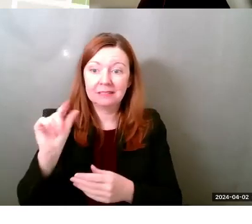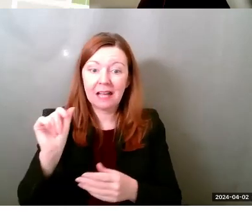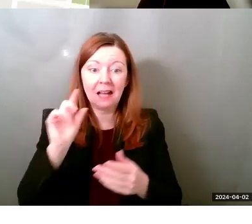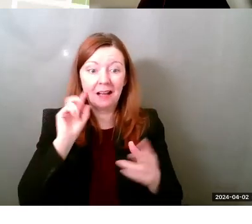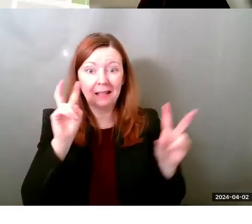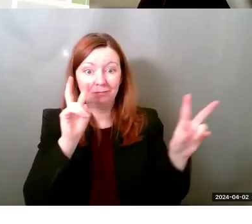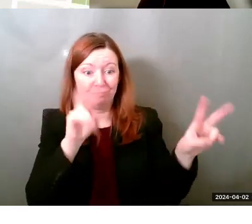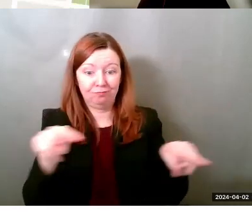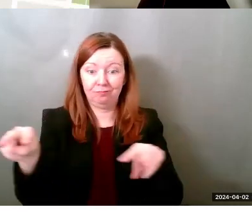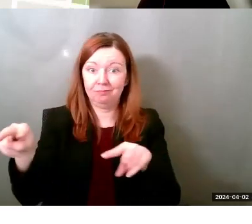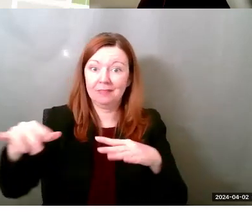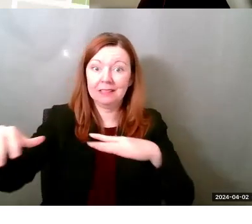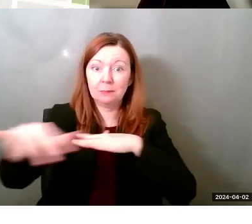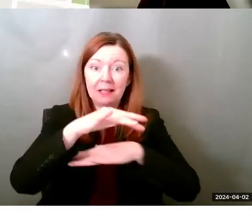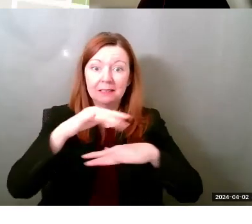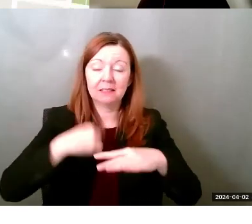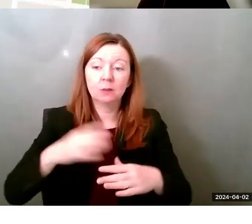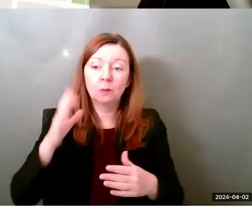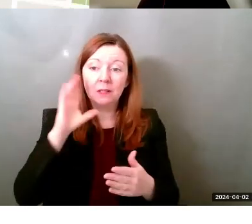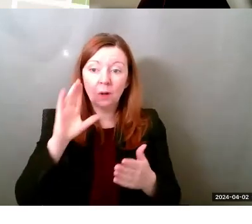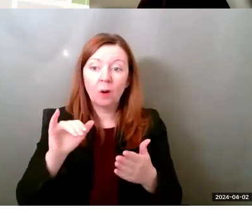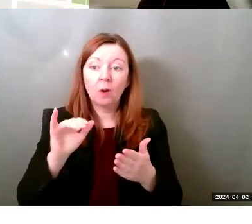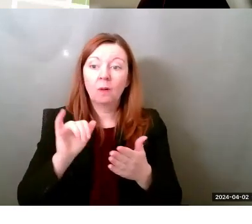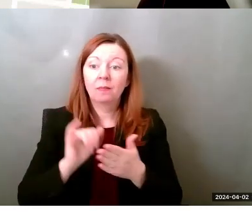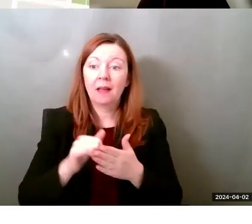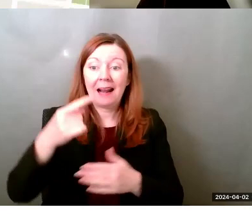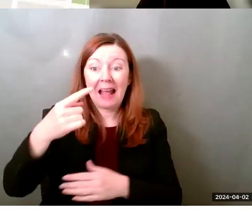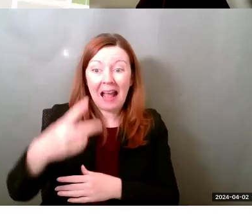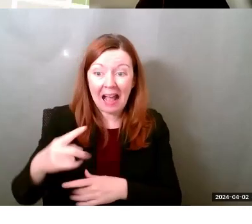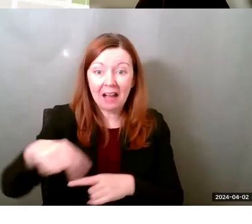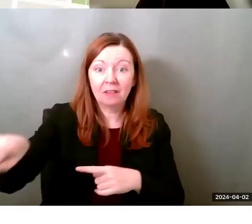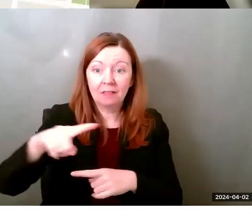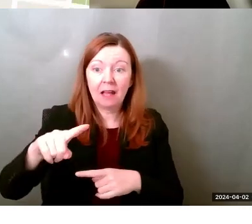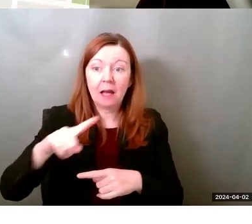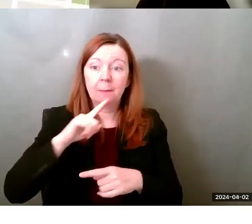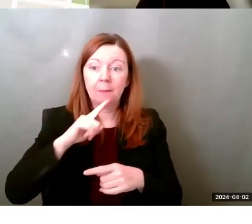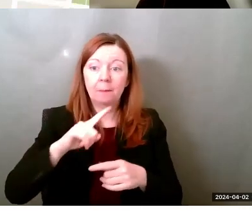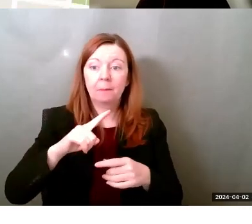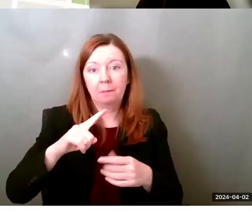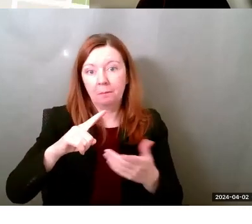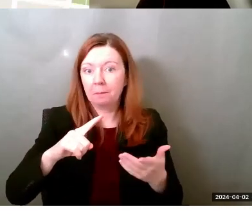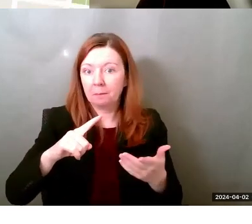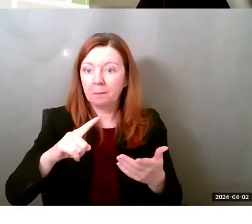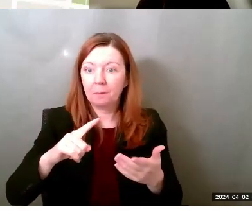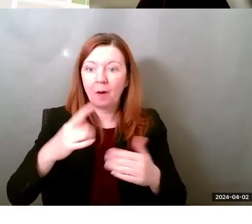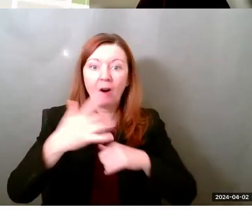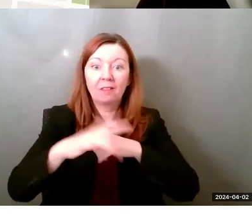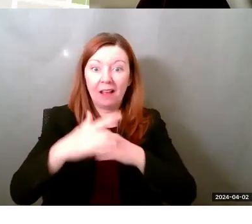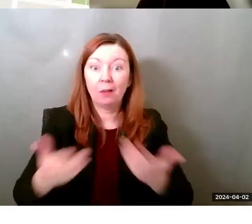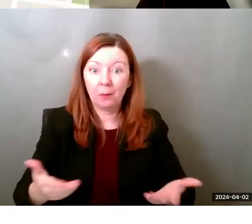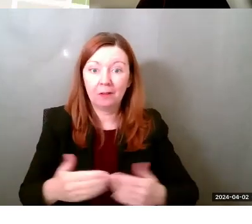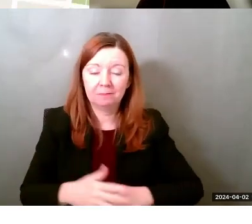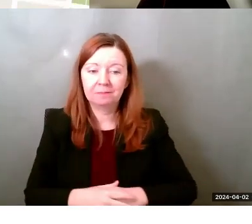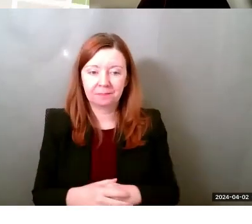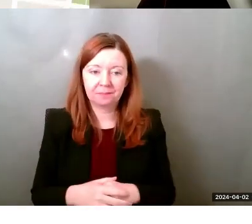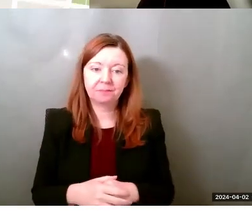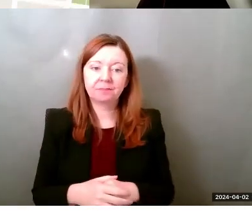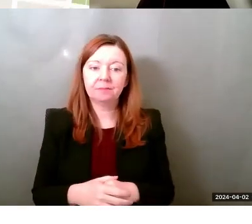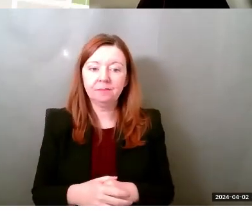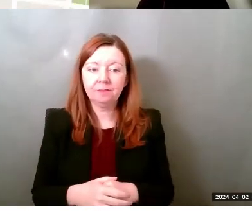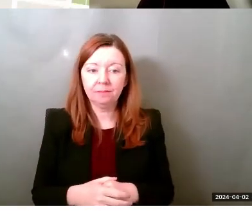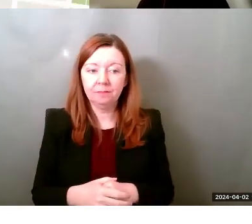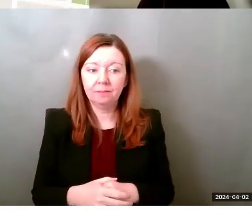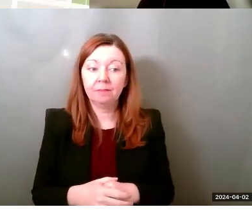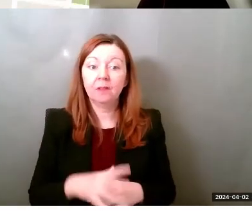the spaces, we know that almost half of them, or a little bit over half of them, are available.